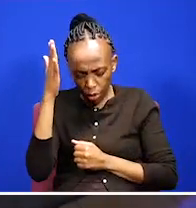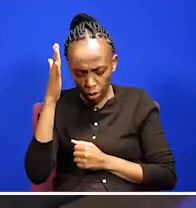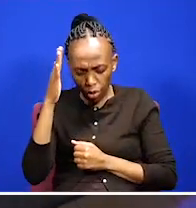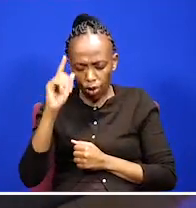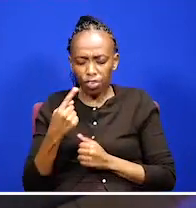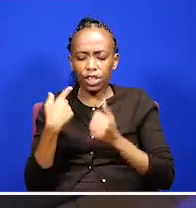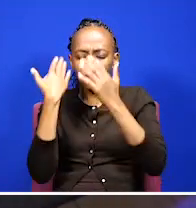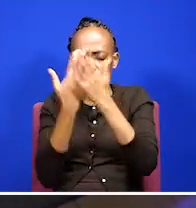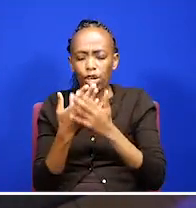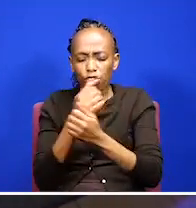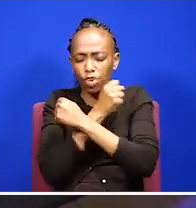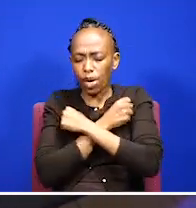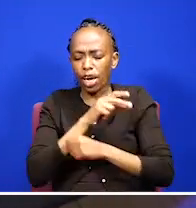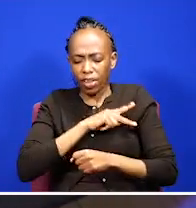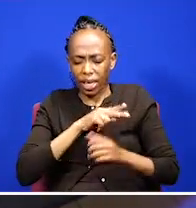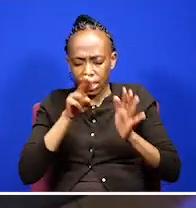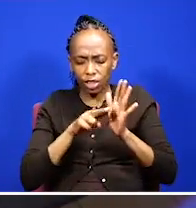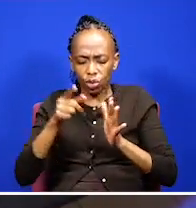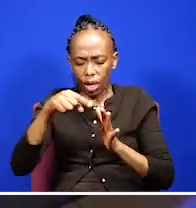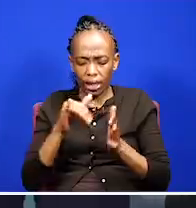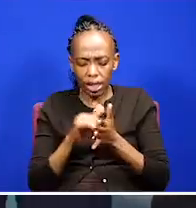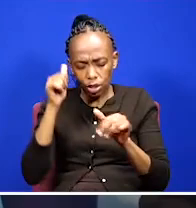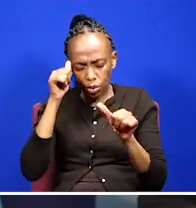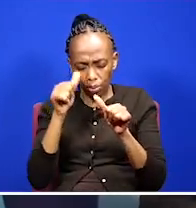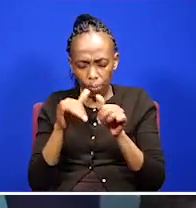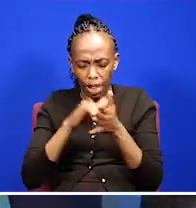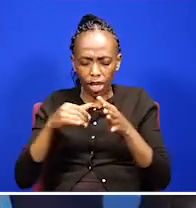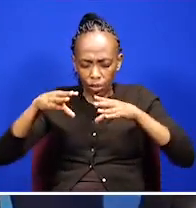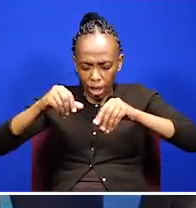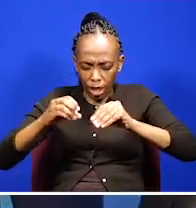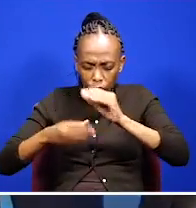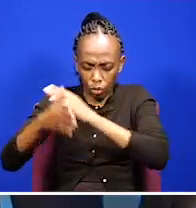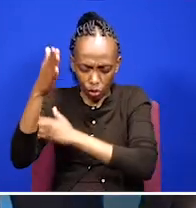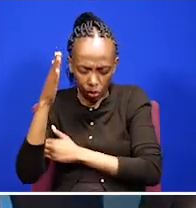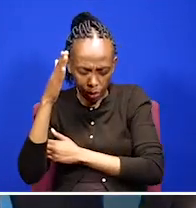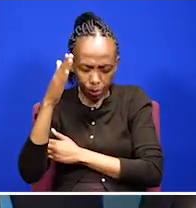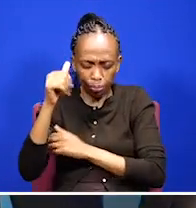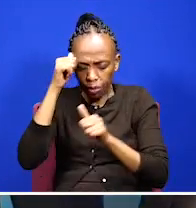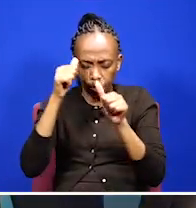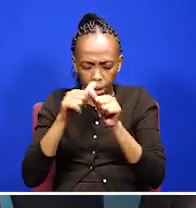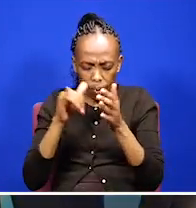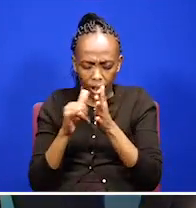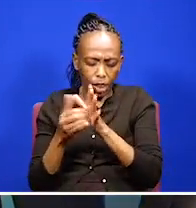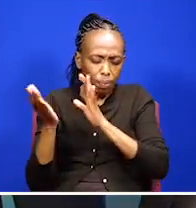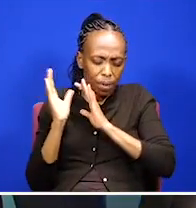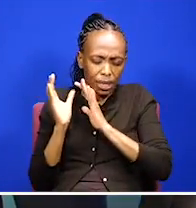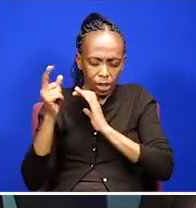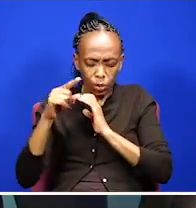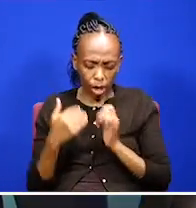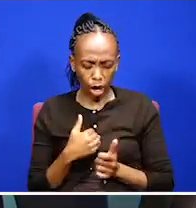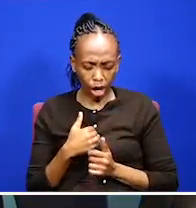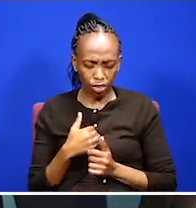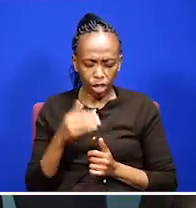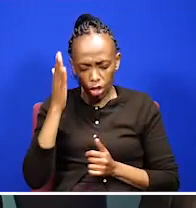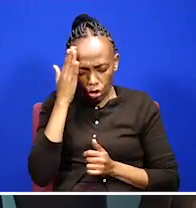thank you for your loving kindness to us, that you remember that we are dust, O God. You remember the burdens that we bear.